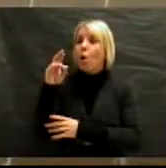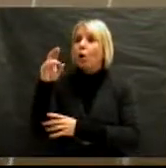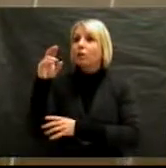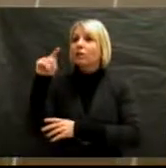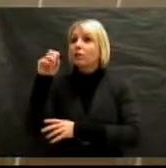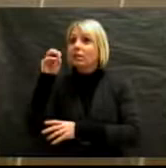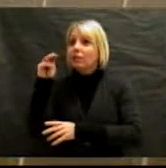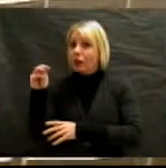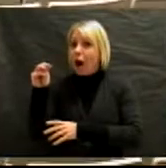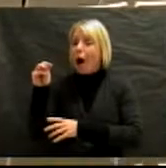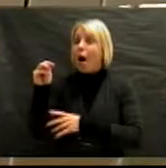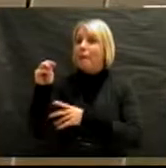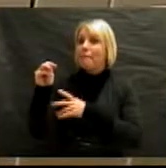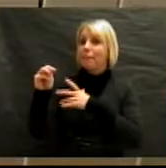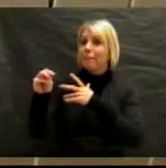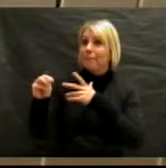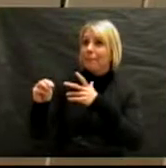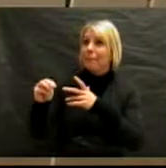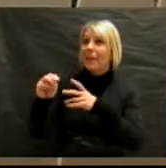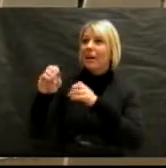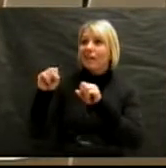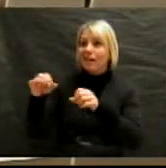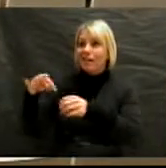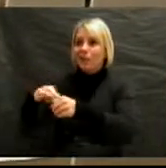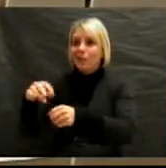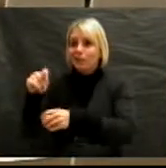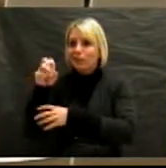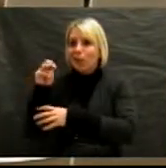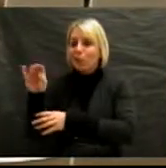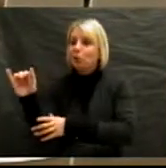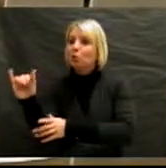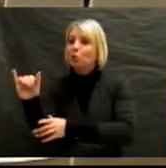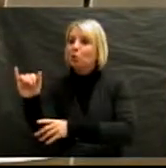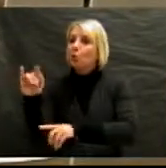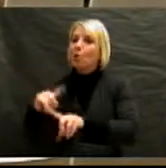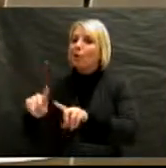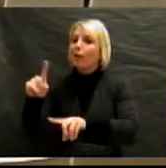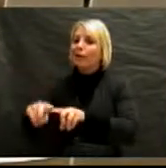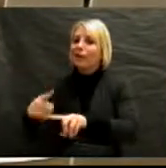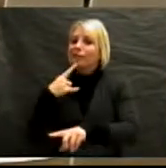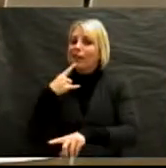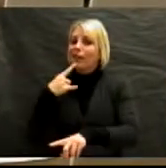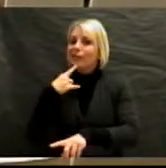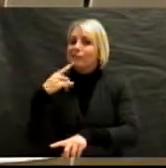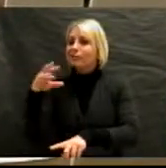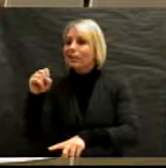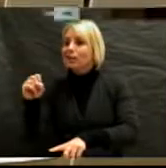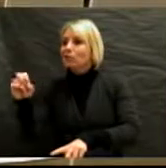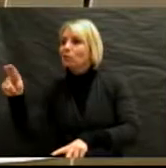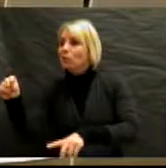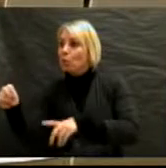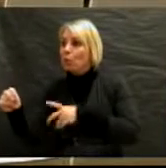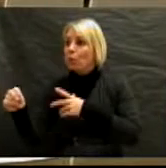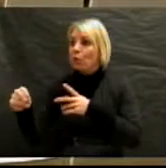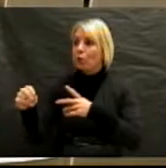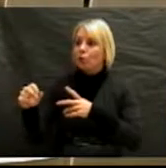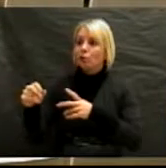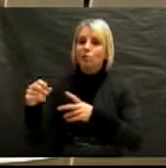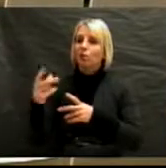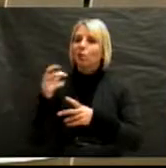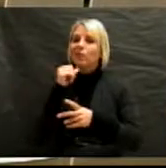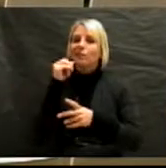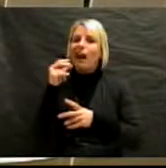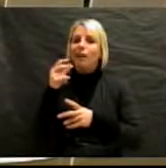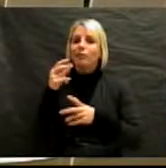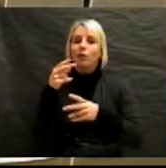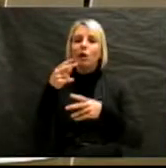can't say. But this is unprecedented to go for 3 years. That's why. Give it a kind of a